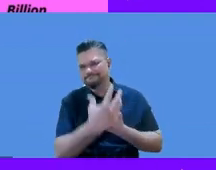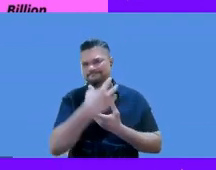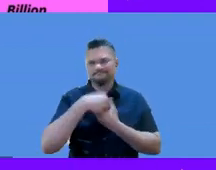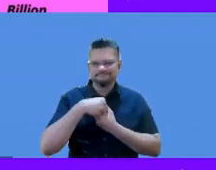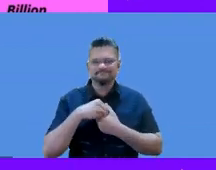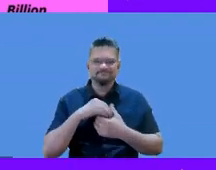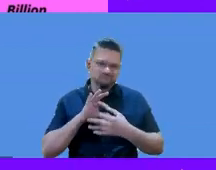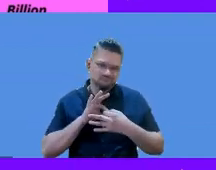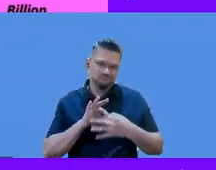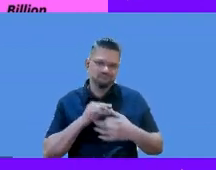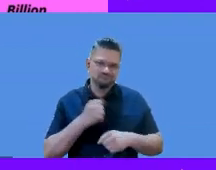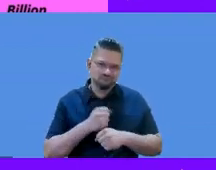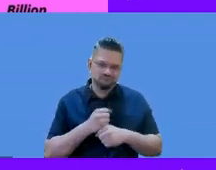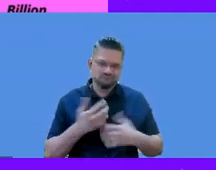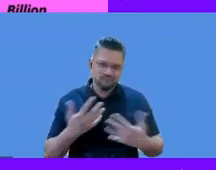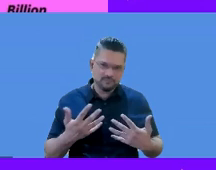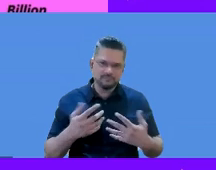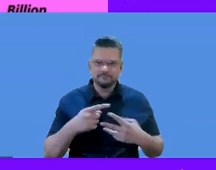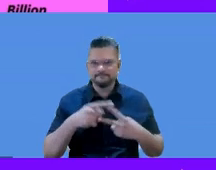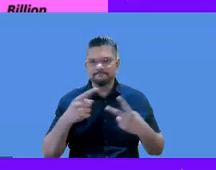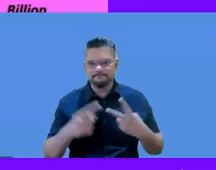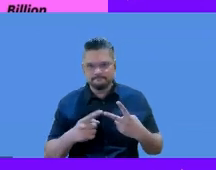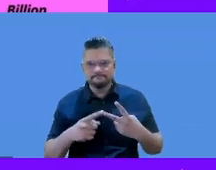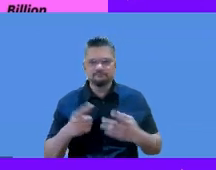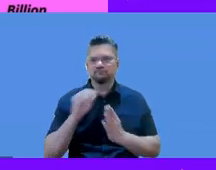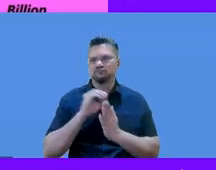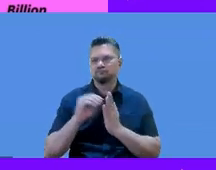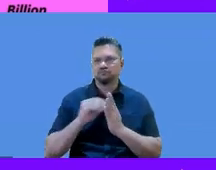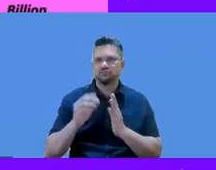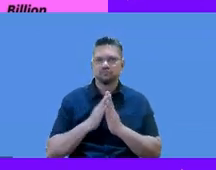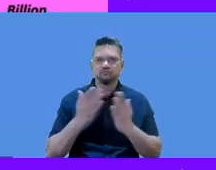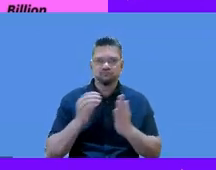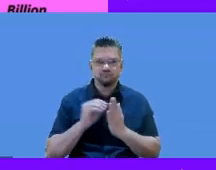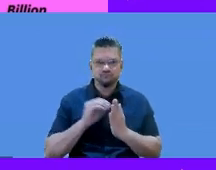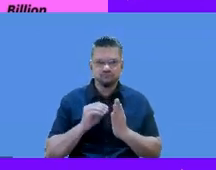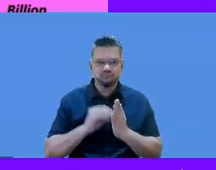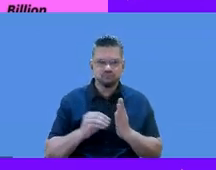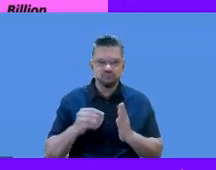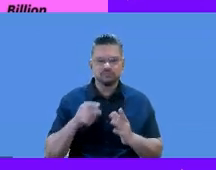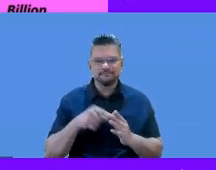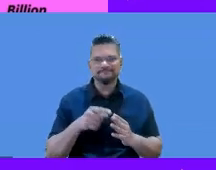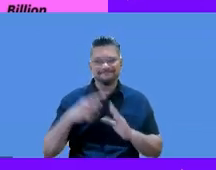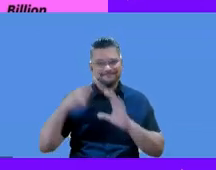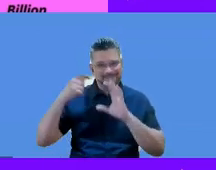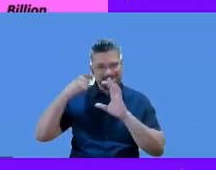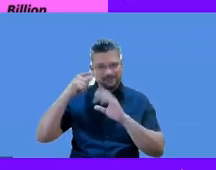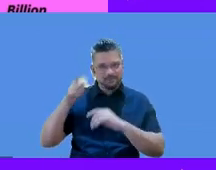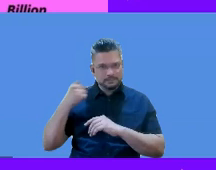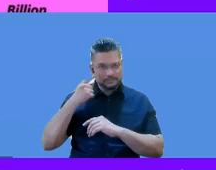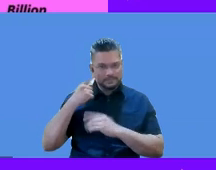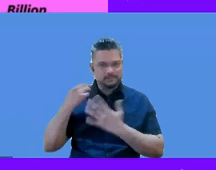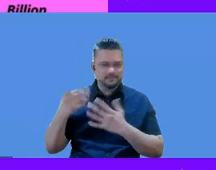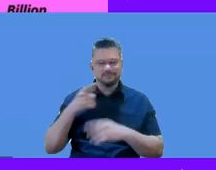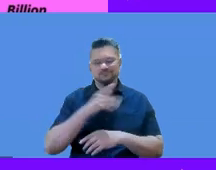Girl Effect. So she led on the report that was the basis for the video you just saw. We also have